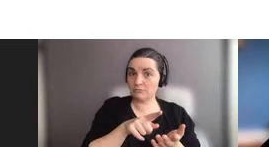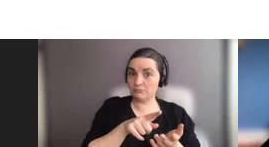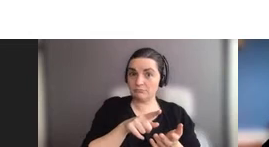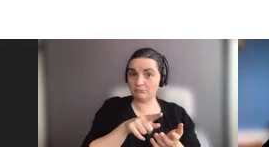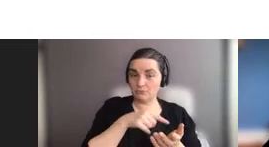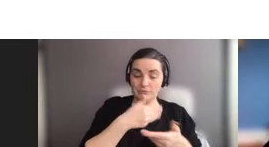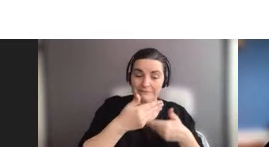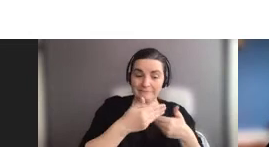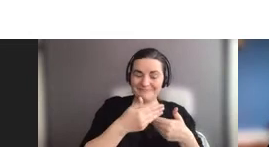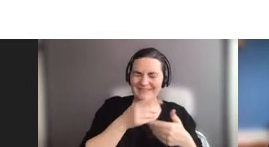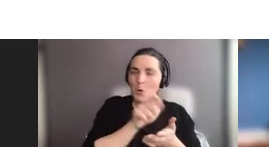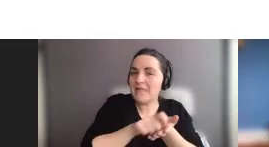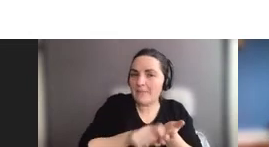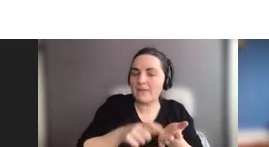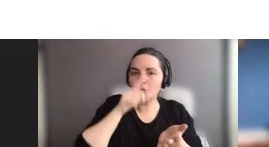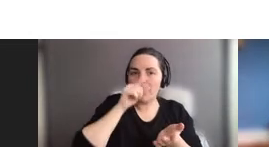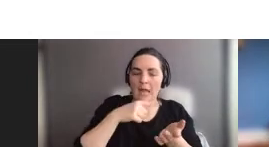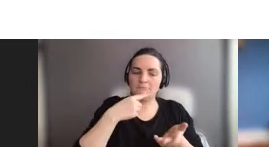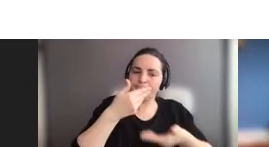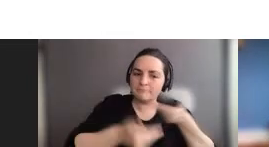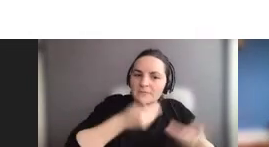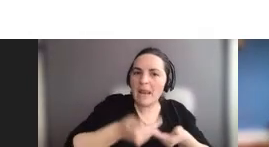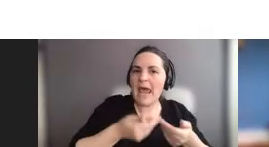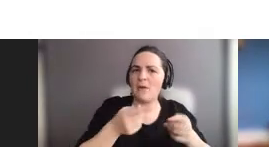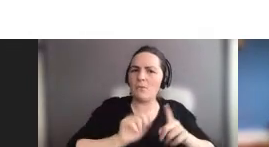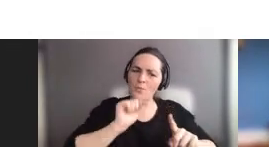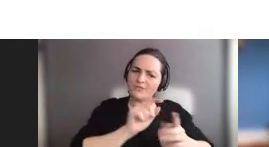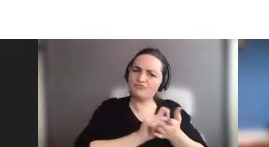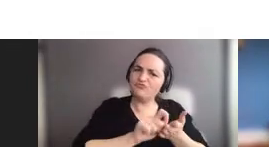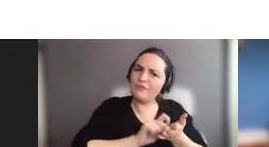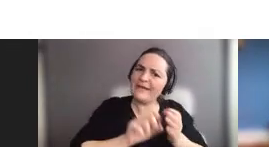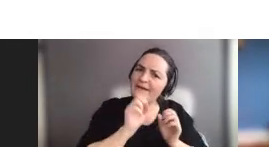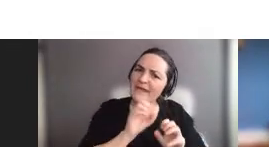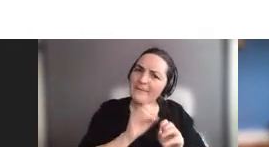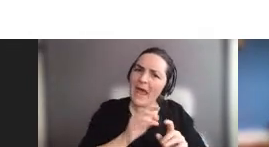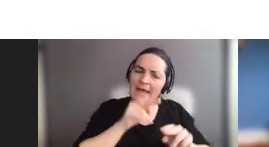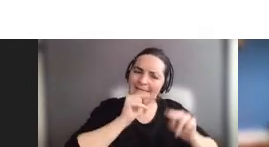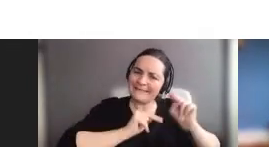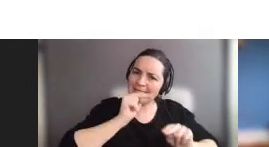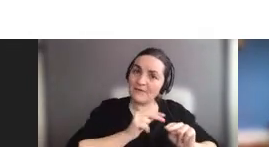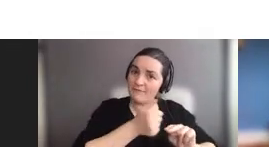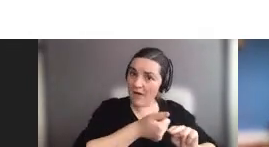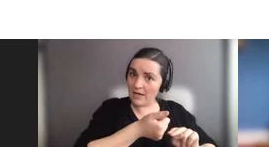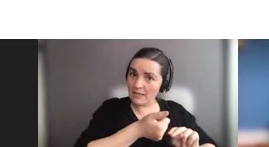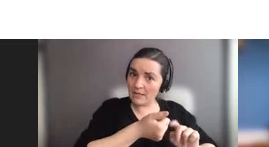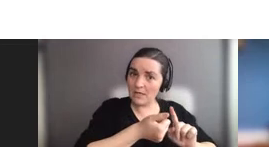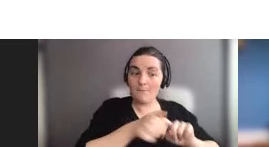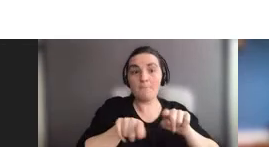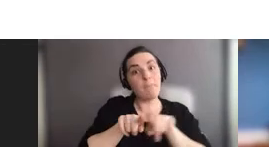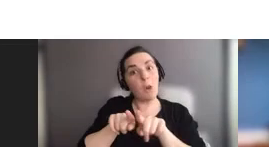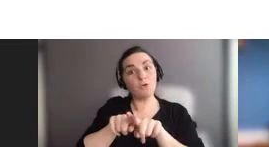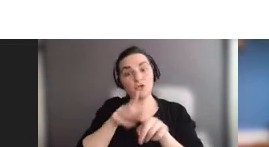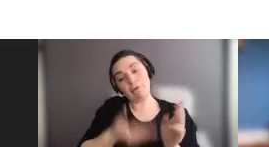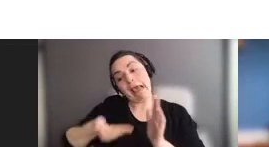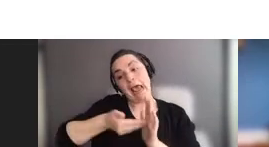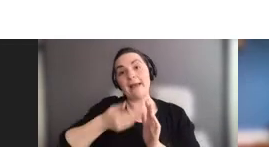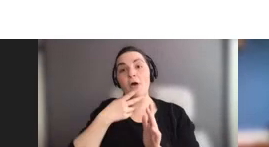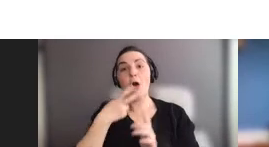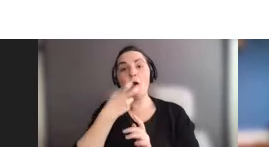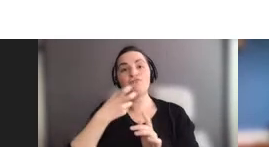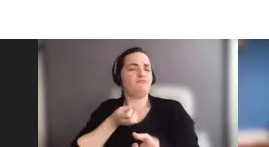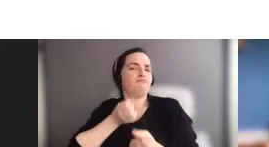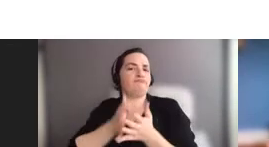explore the possibilities of what the teacher could do in the classroom to support the learning. Because what you're trying to do with this evaluation,